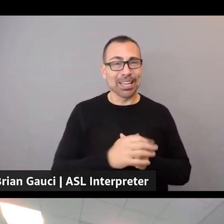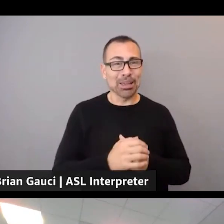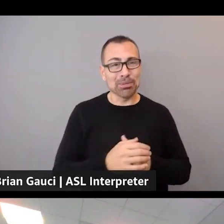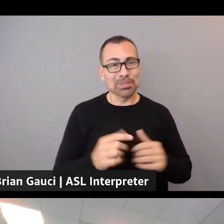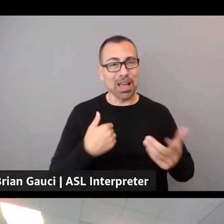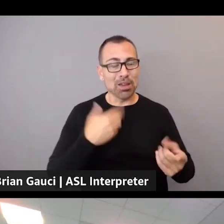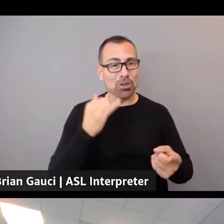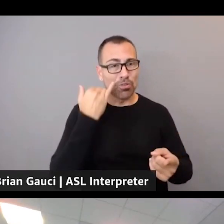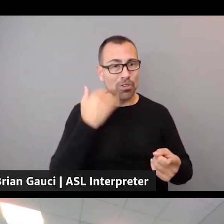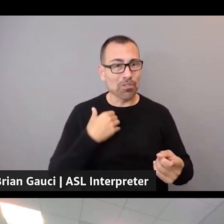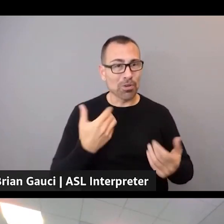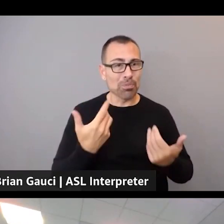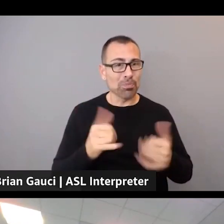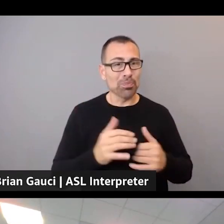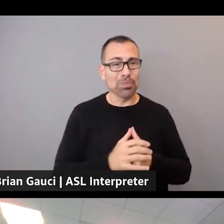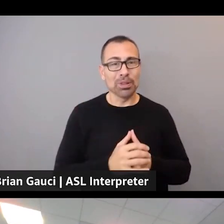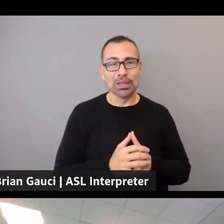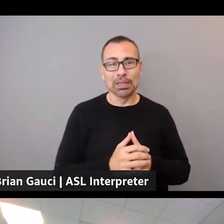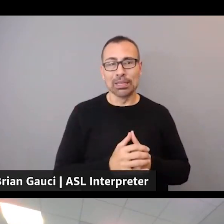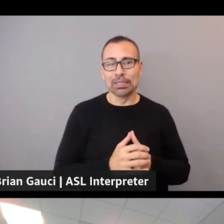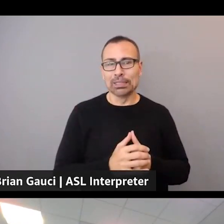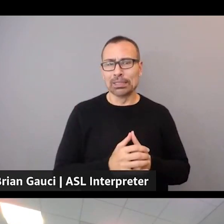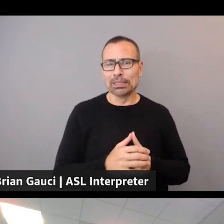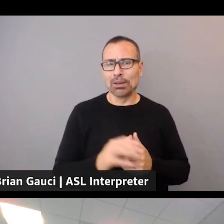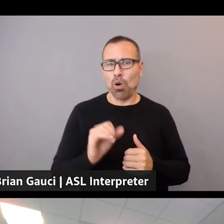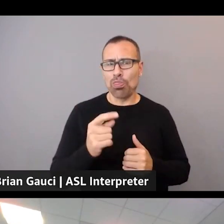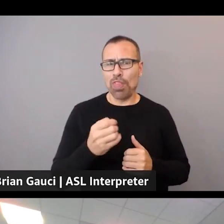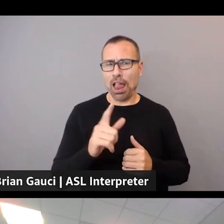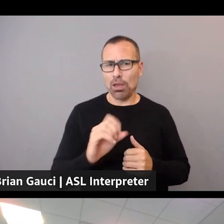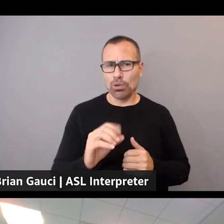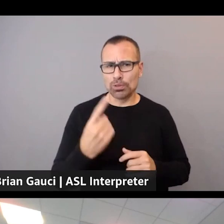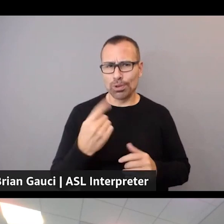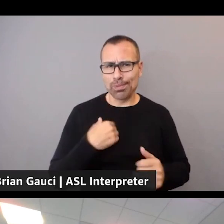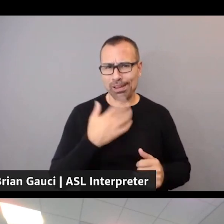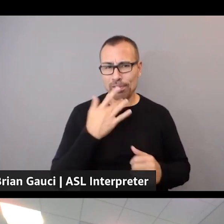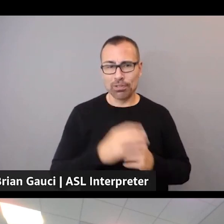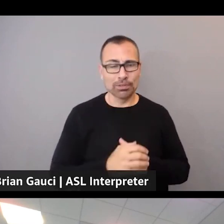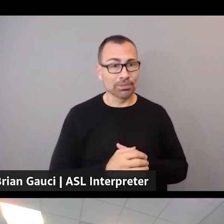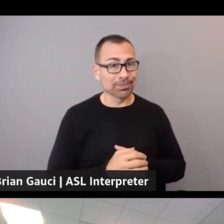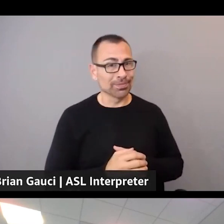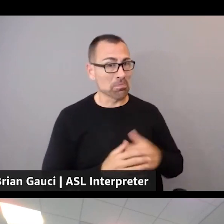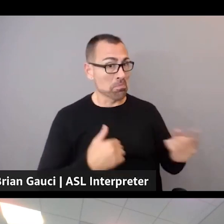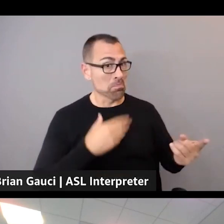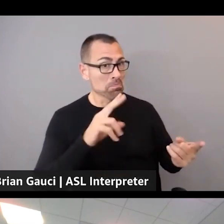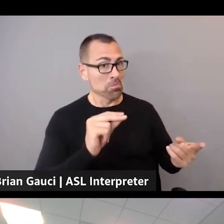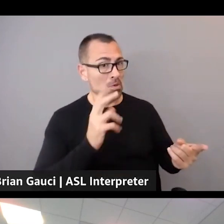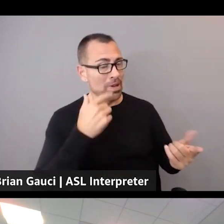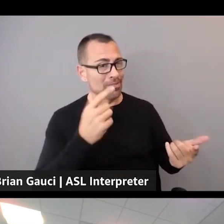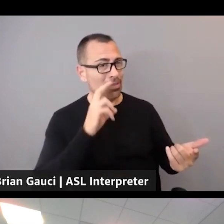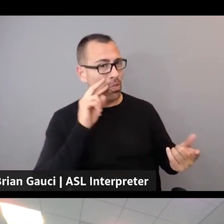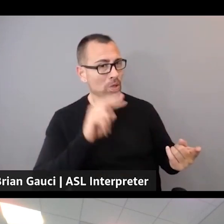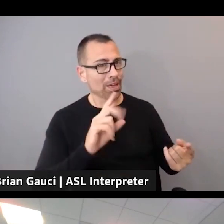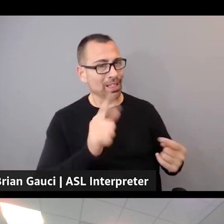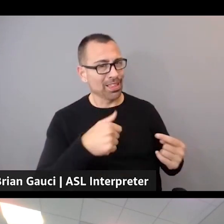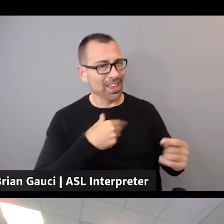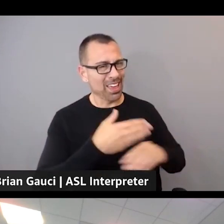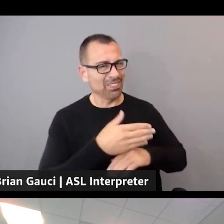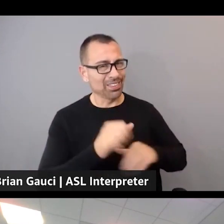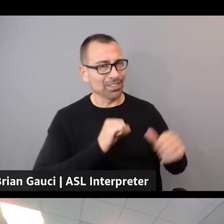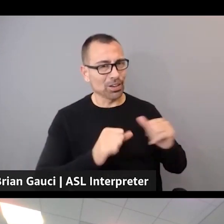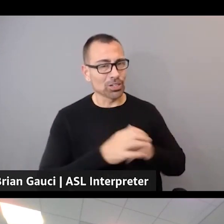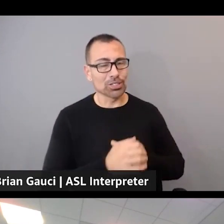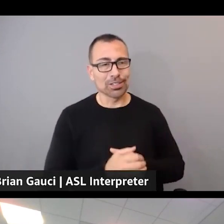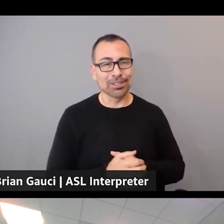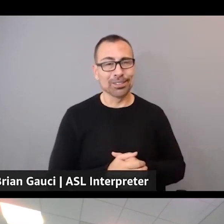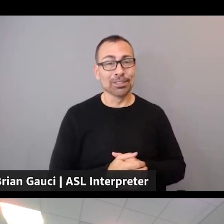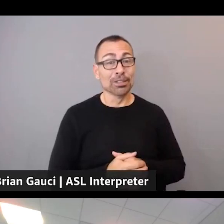to look that up after the show. Okay. Yeah. And so then, you know, for me too, I really enjoyed things like